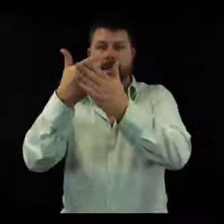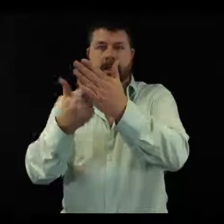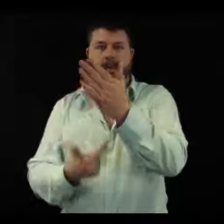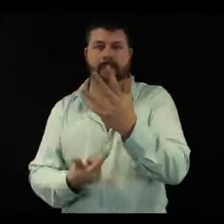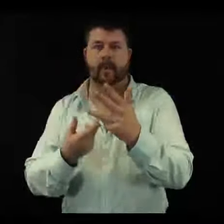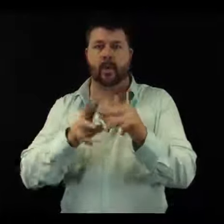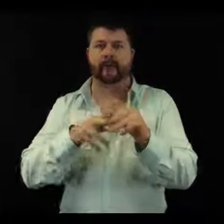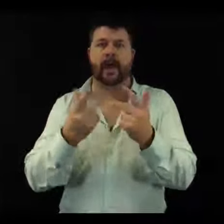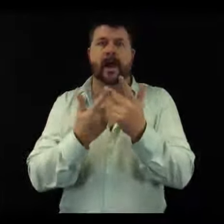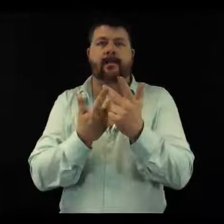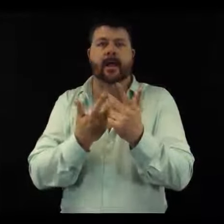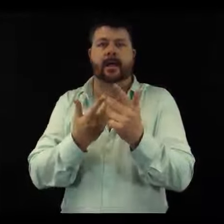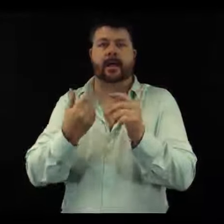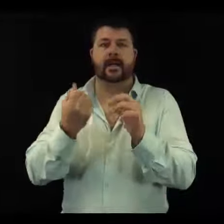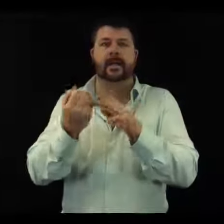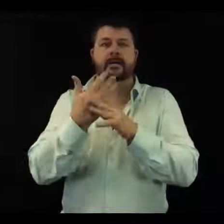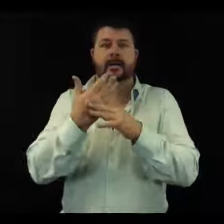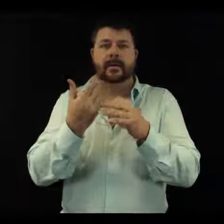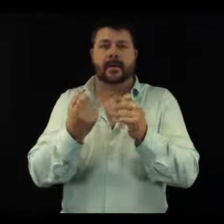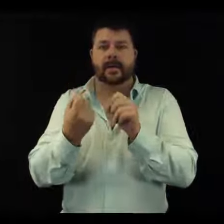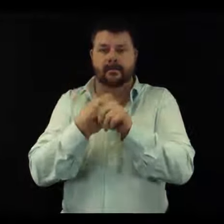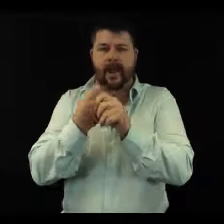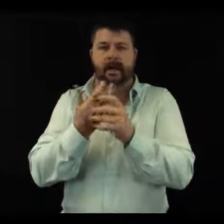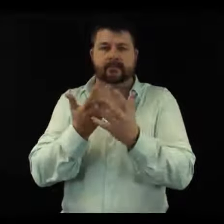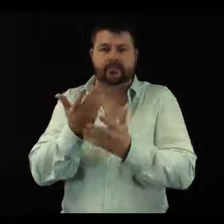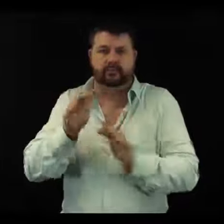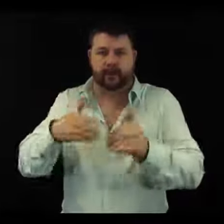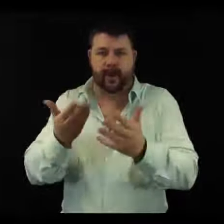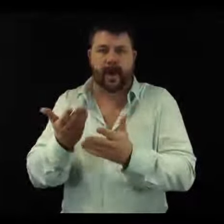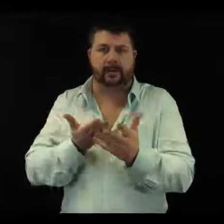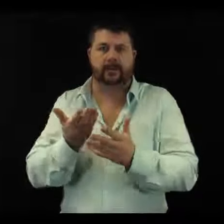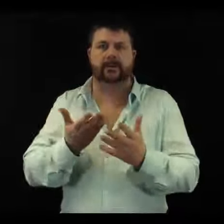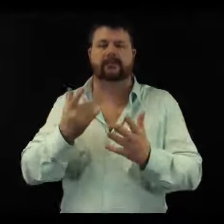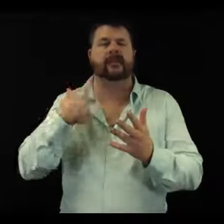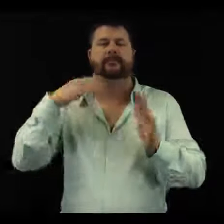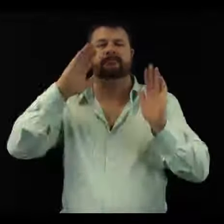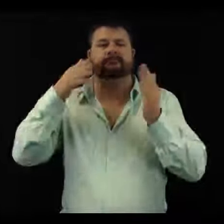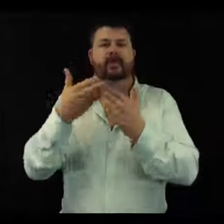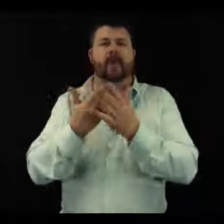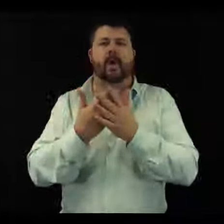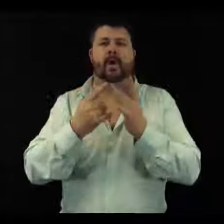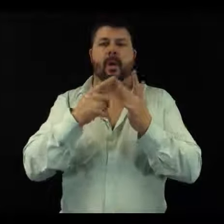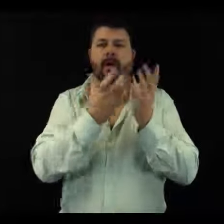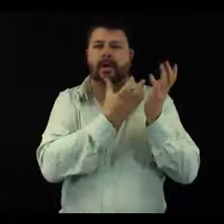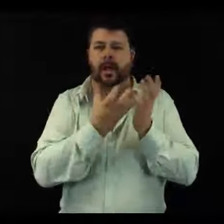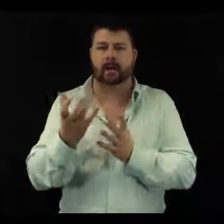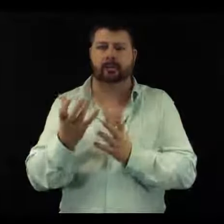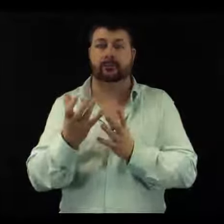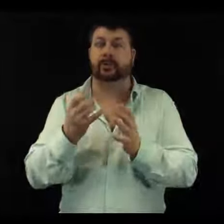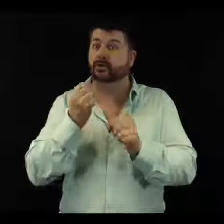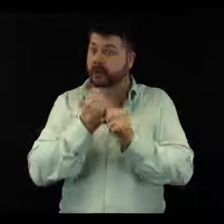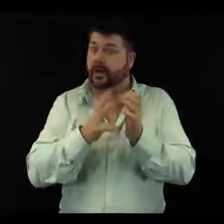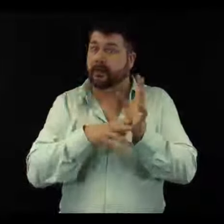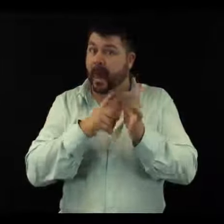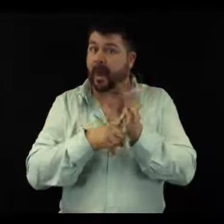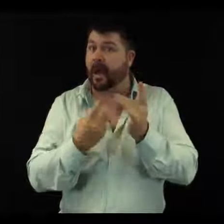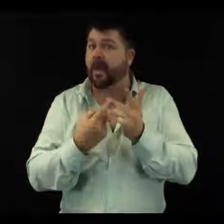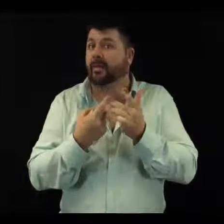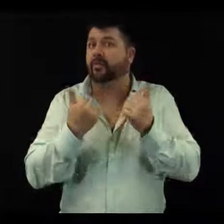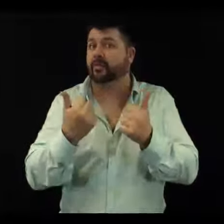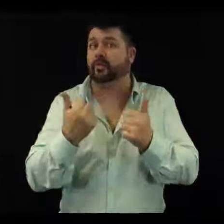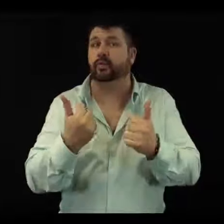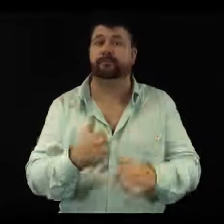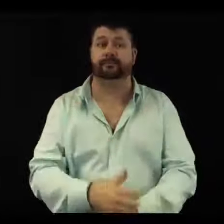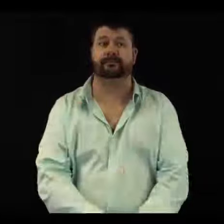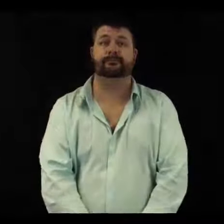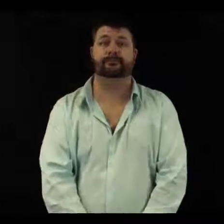email providers. If you're looking for a free email account other than iCloud, then look into setting up a Gmail account. In this